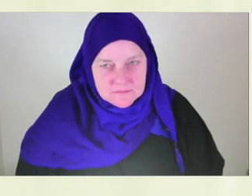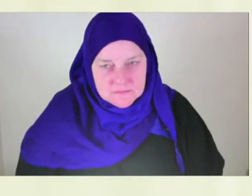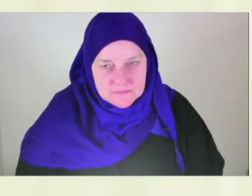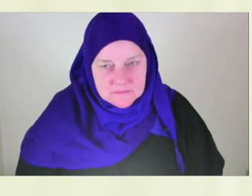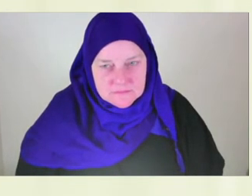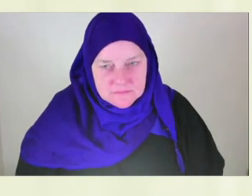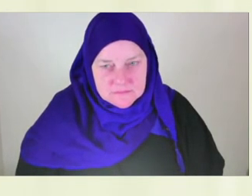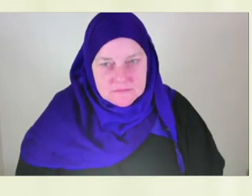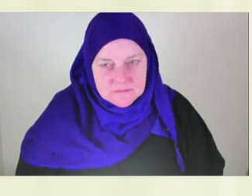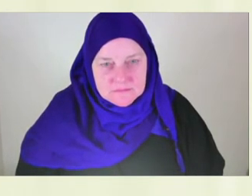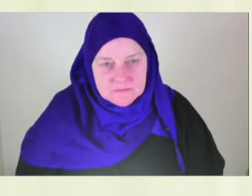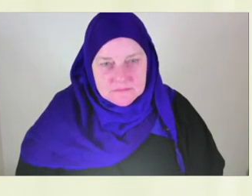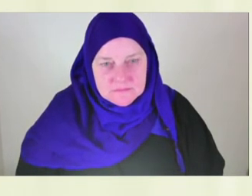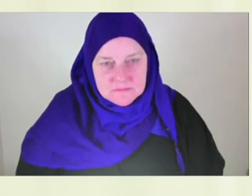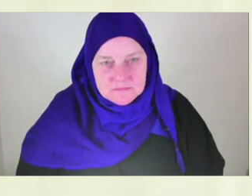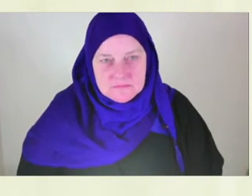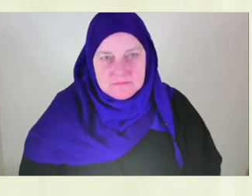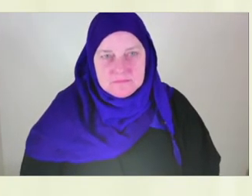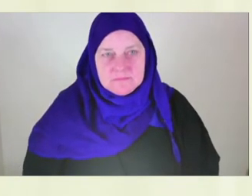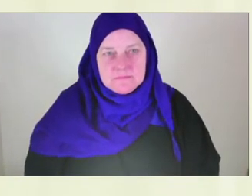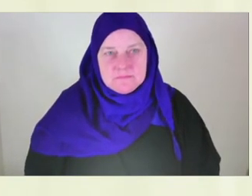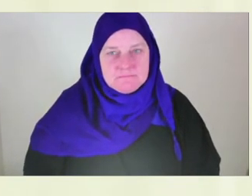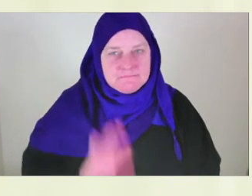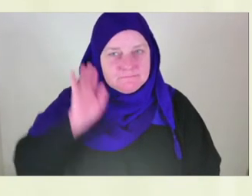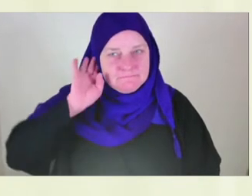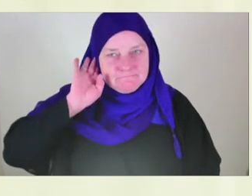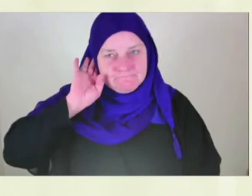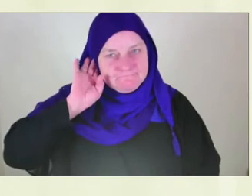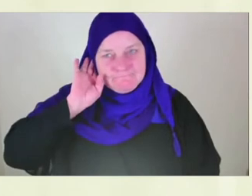We can hardly hear you.